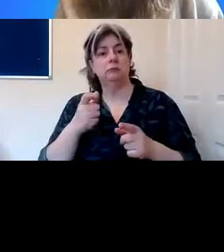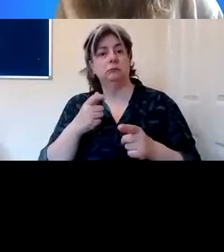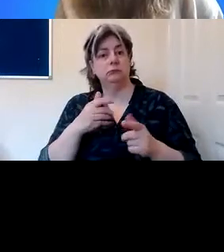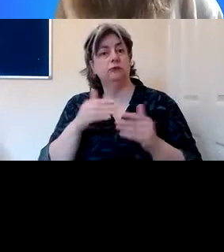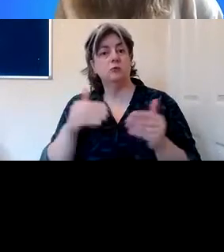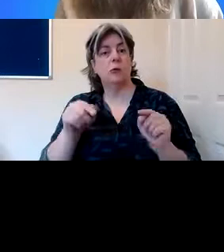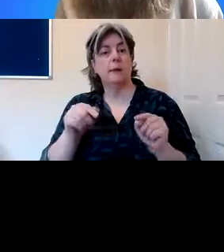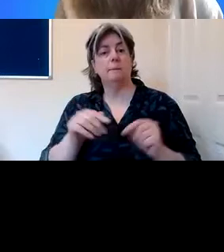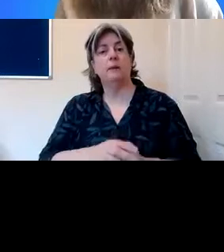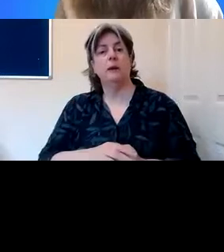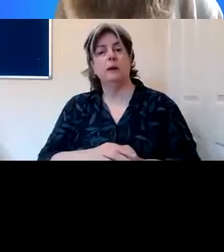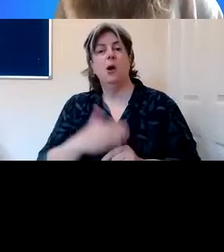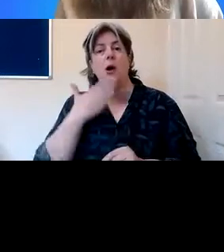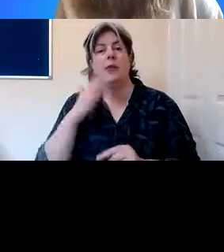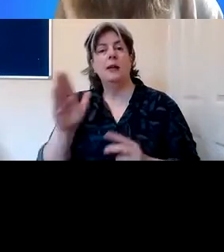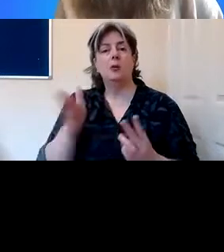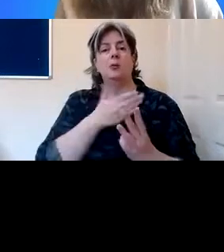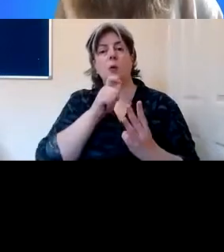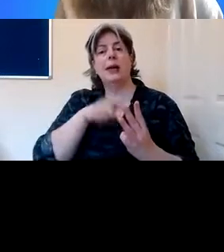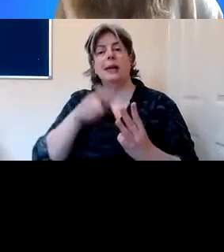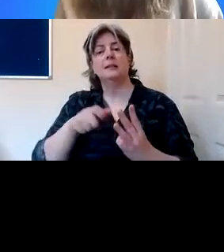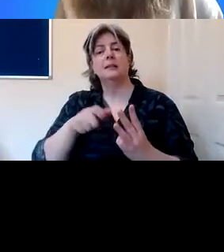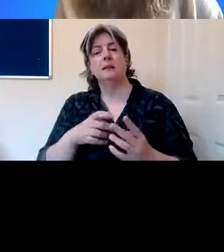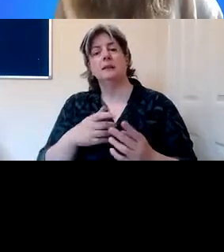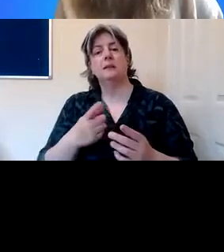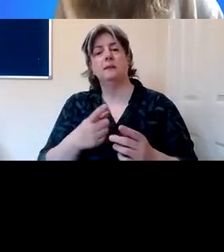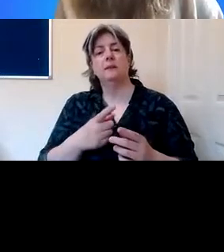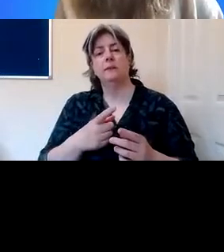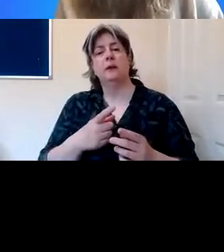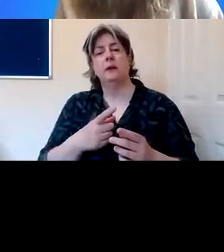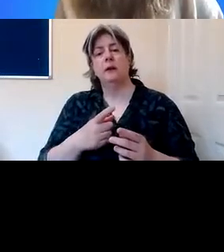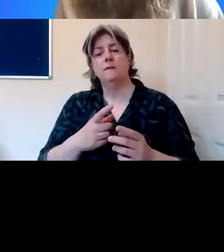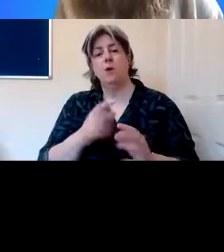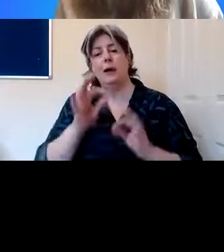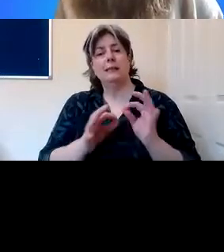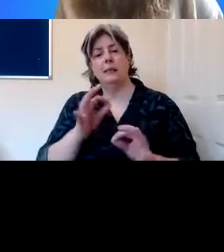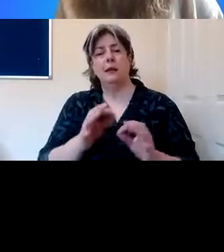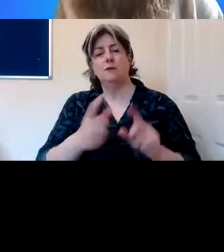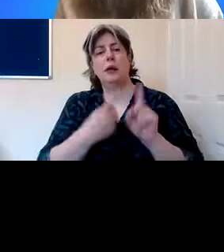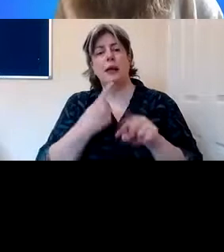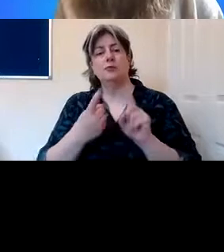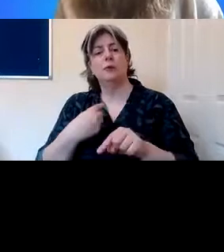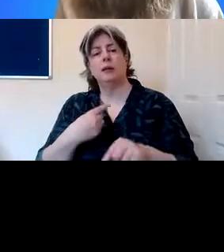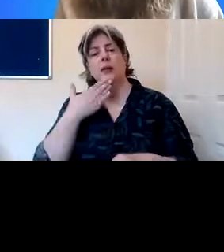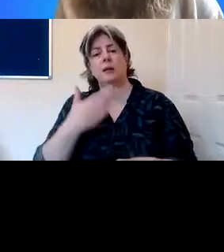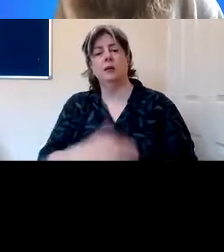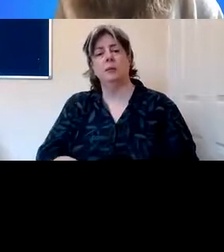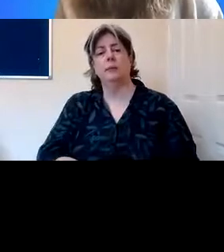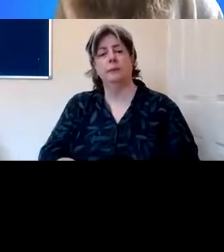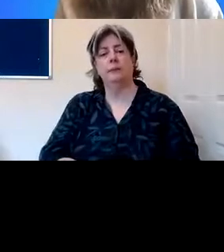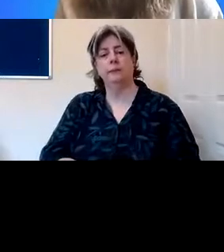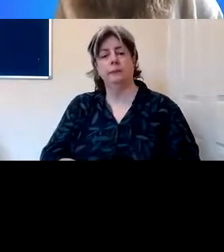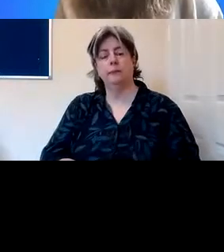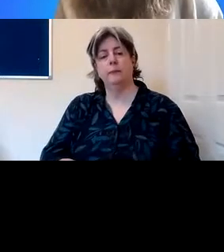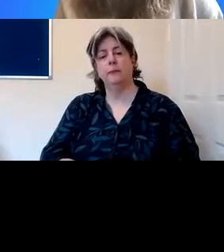Thank you, Lee, and thank you to all candidates for asking that question, for answering that question. The question is from one